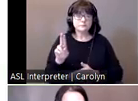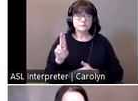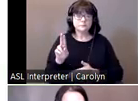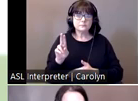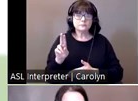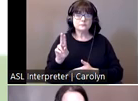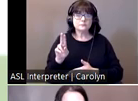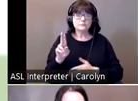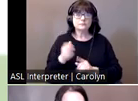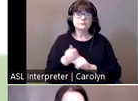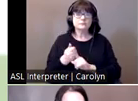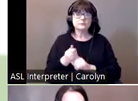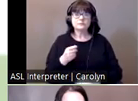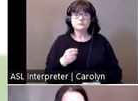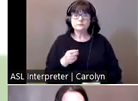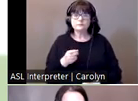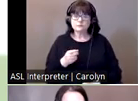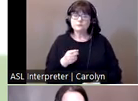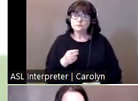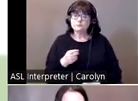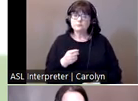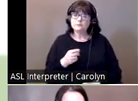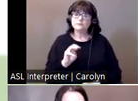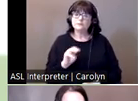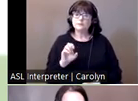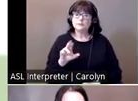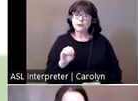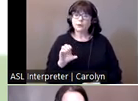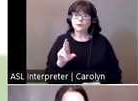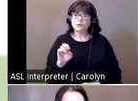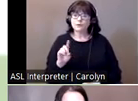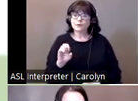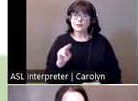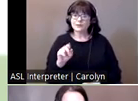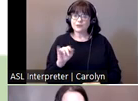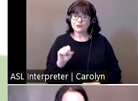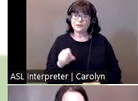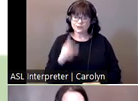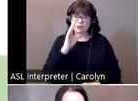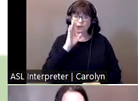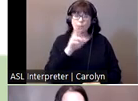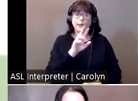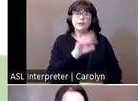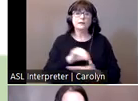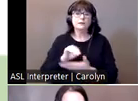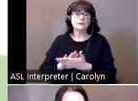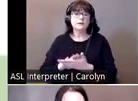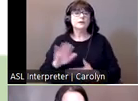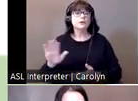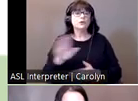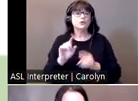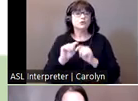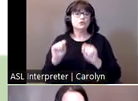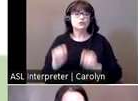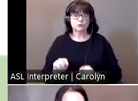are indicating that they would like micro-credentials to actually be able to appear on a transcript, which takes some doing